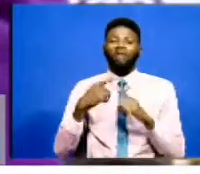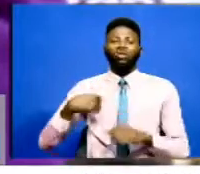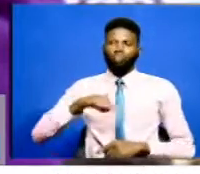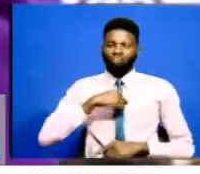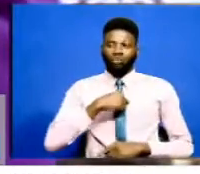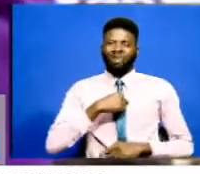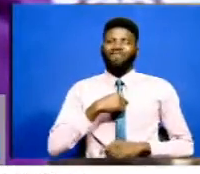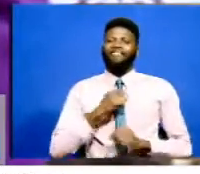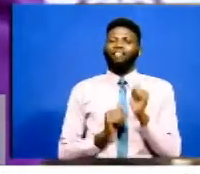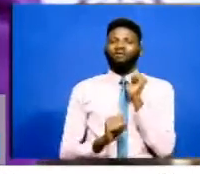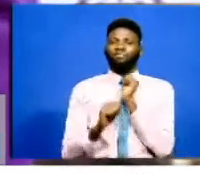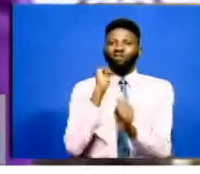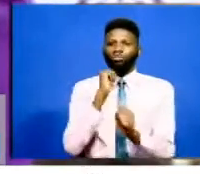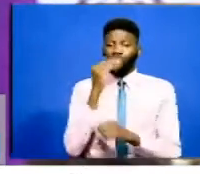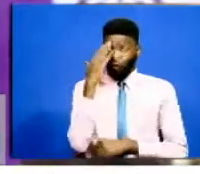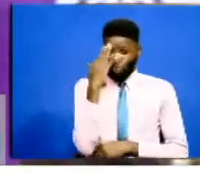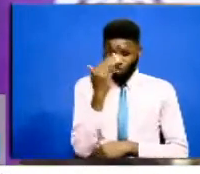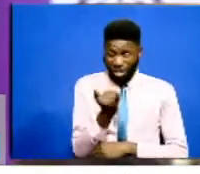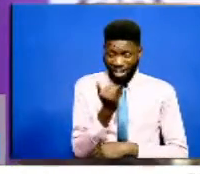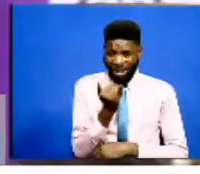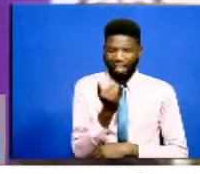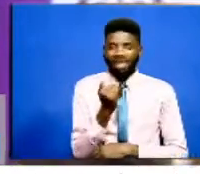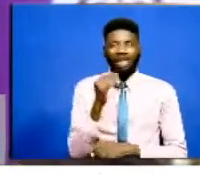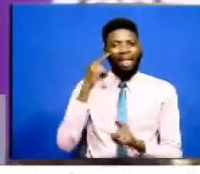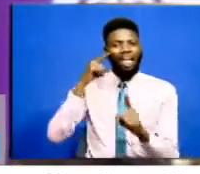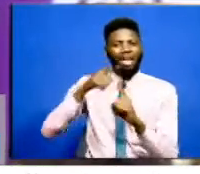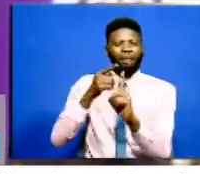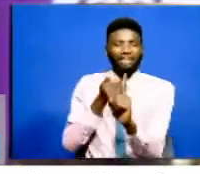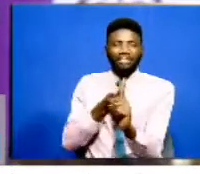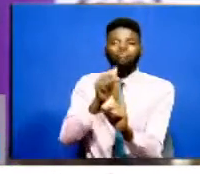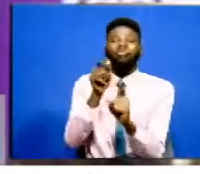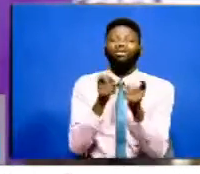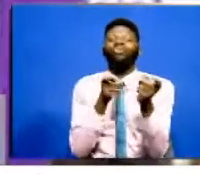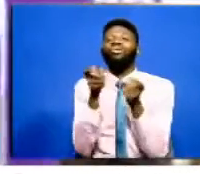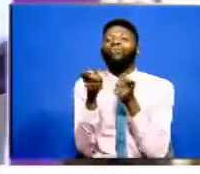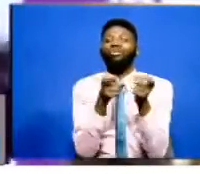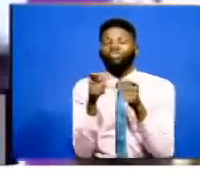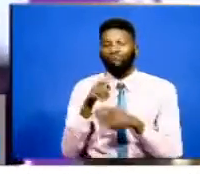gain self-control. The church gives us